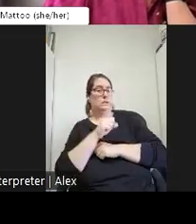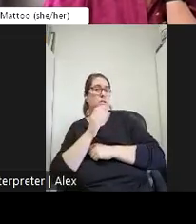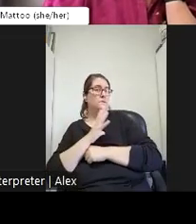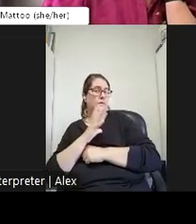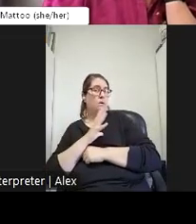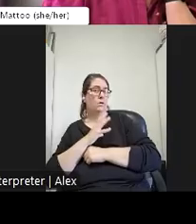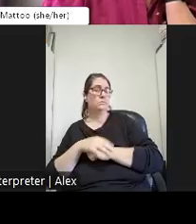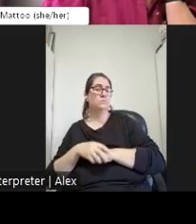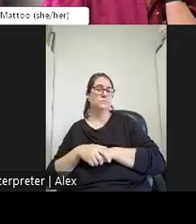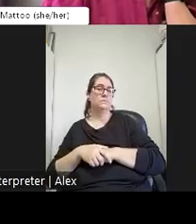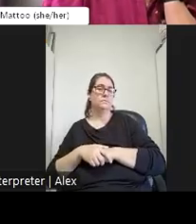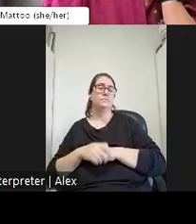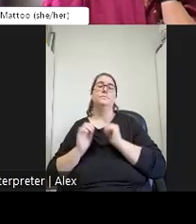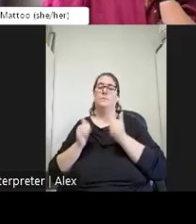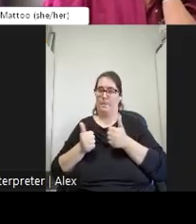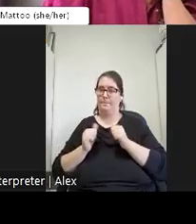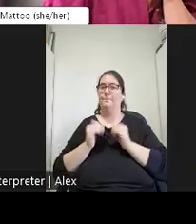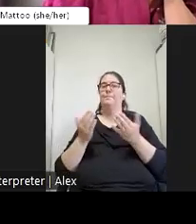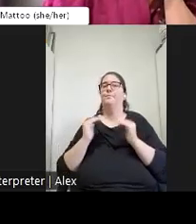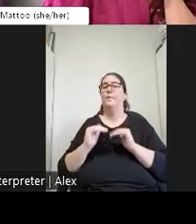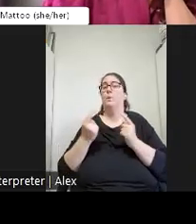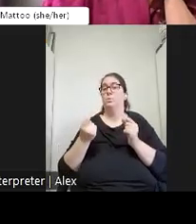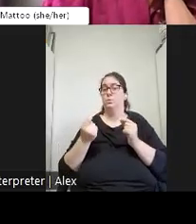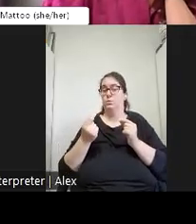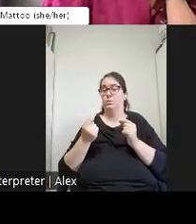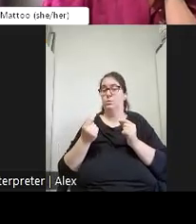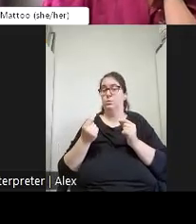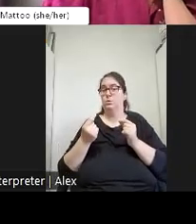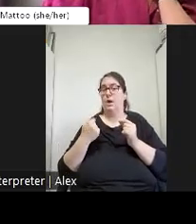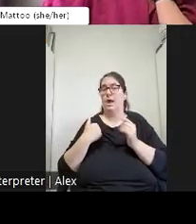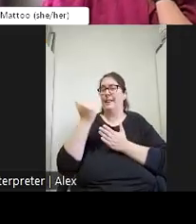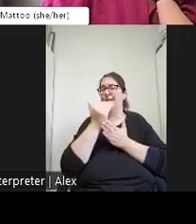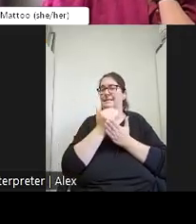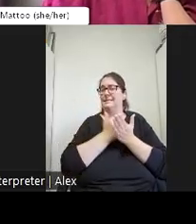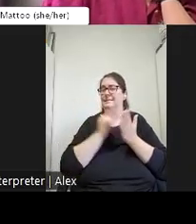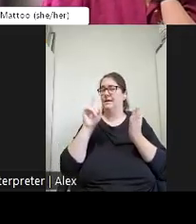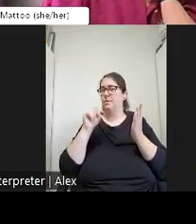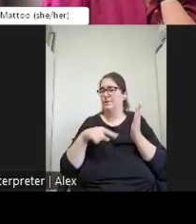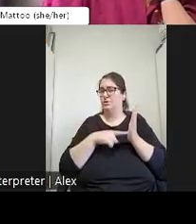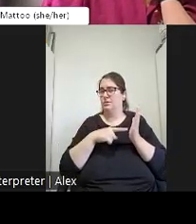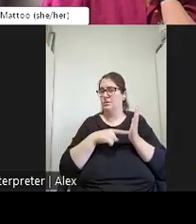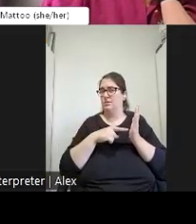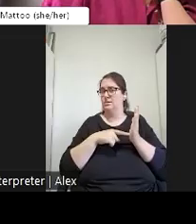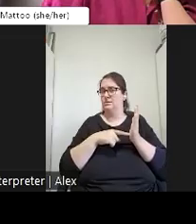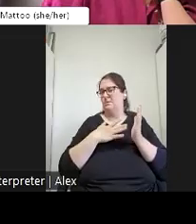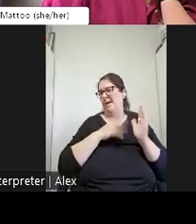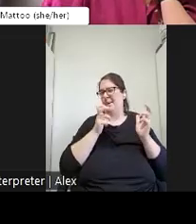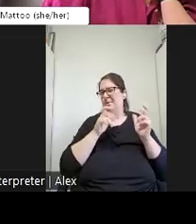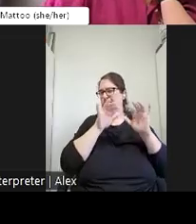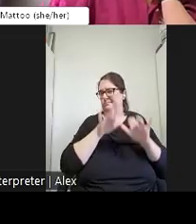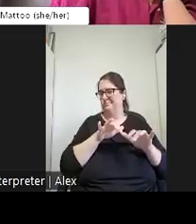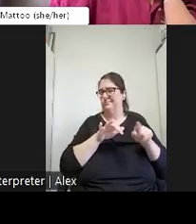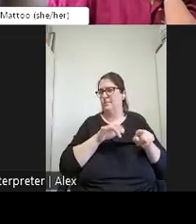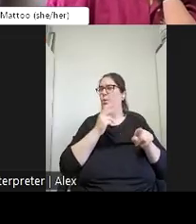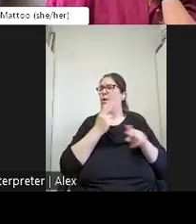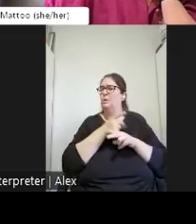me. Okay, so what I'm going to do is I'll pull a list of questions on my computer. We